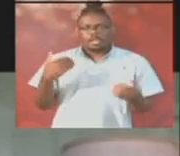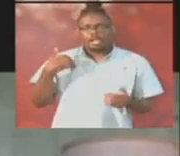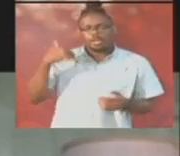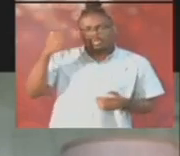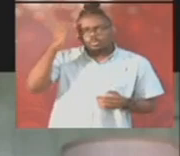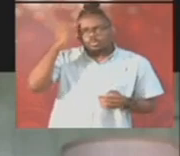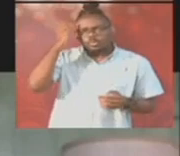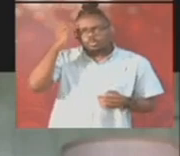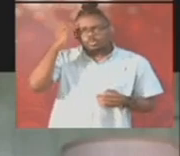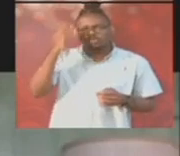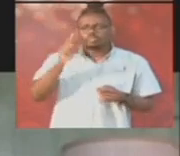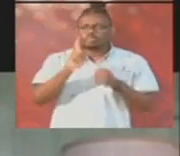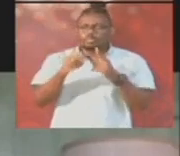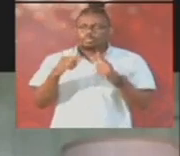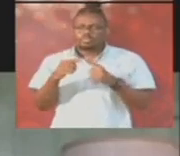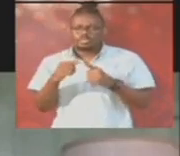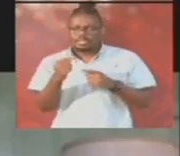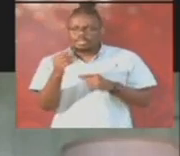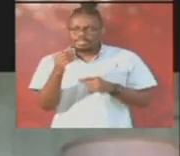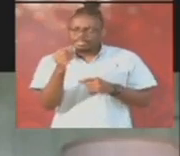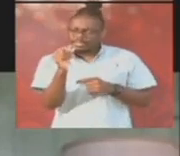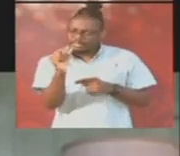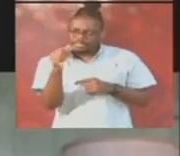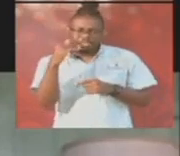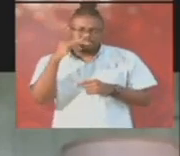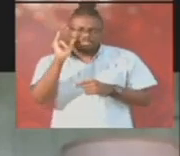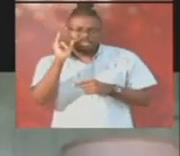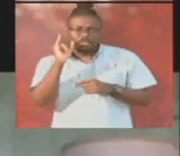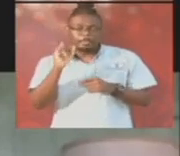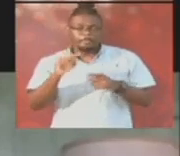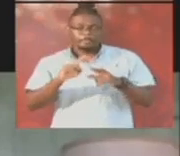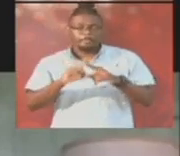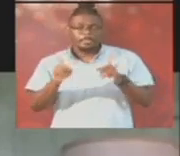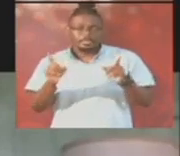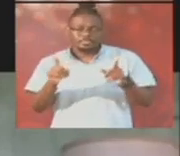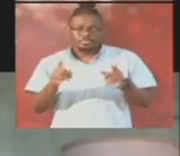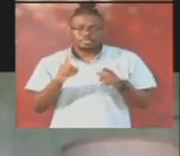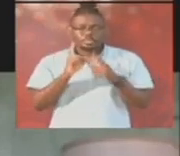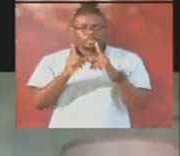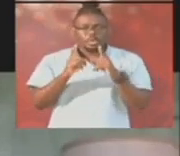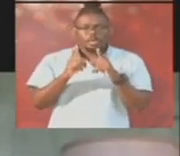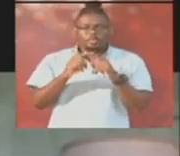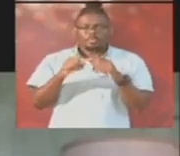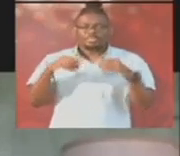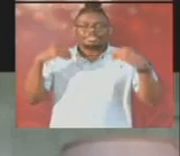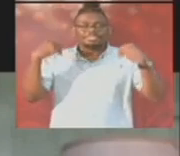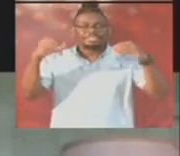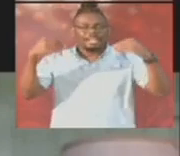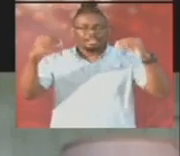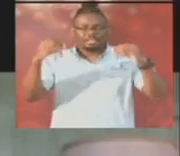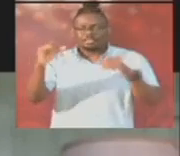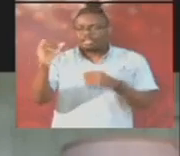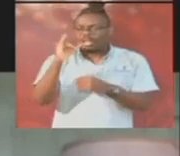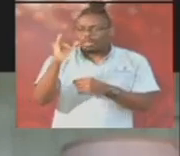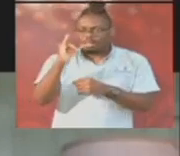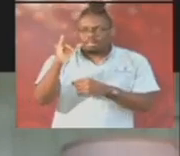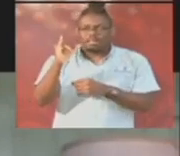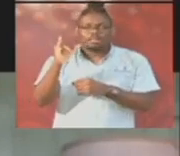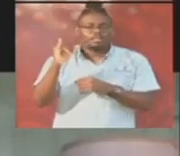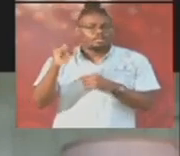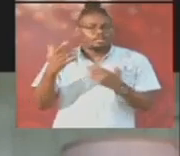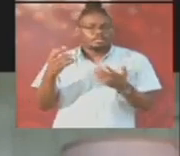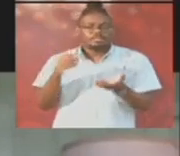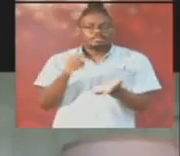about it yesterday, but I get the impression that he was speaking more about the sale of alcohol as opposed to the consumption